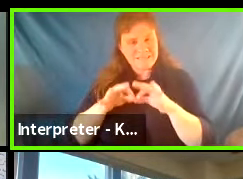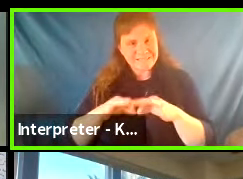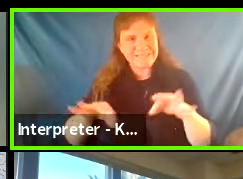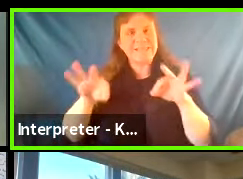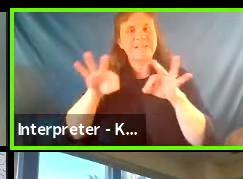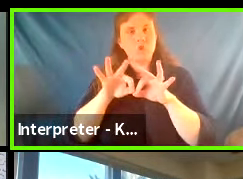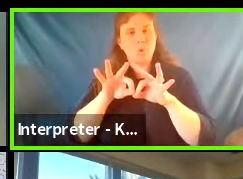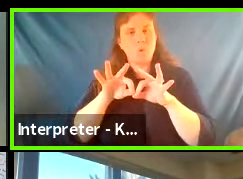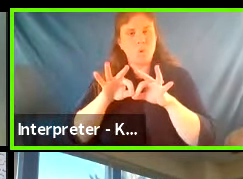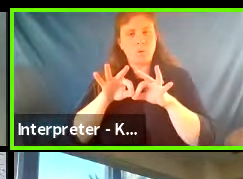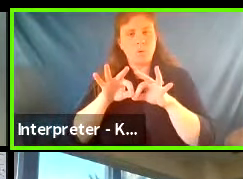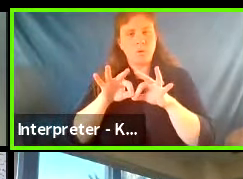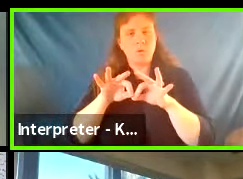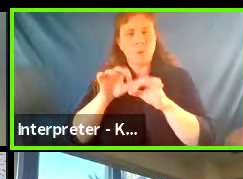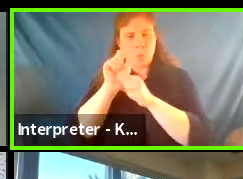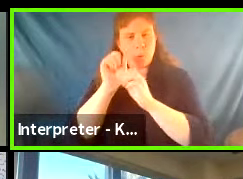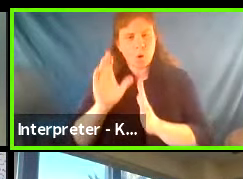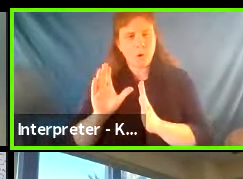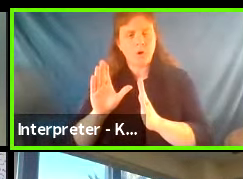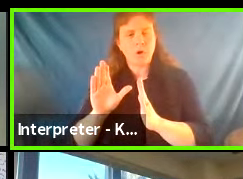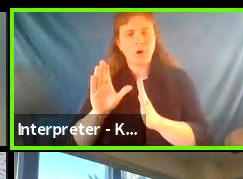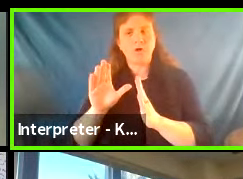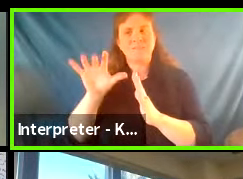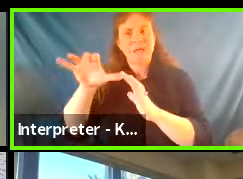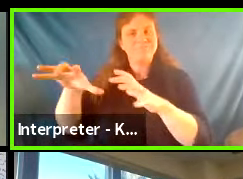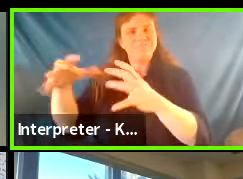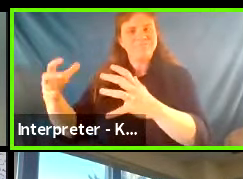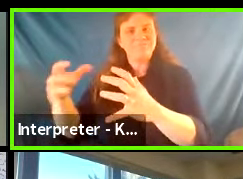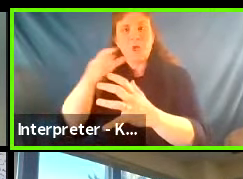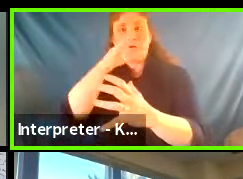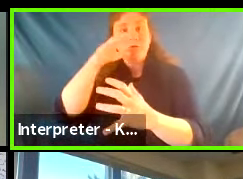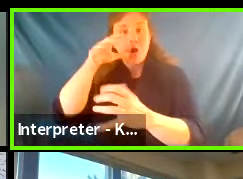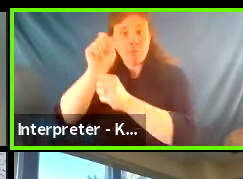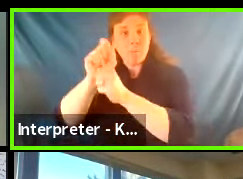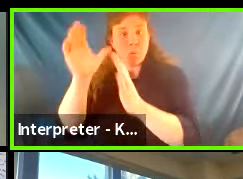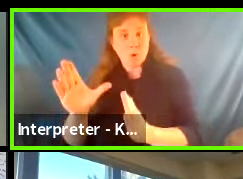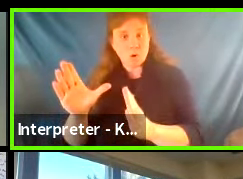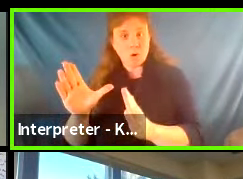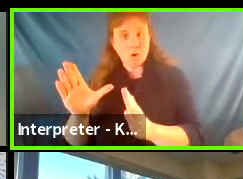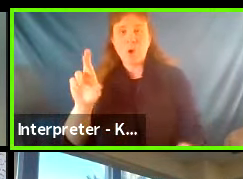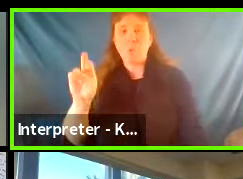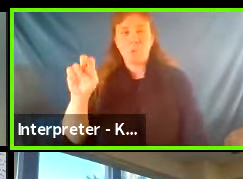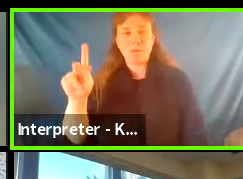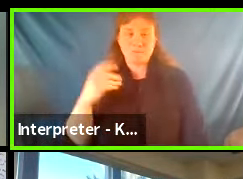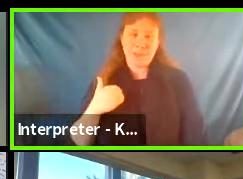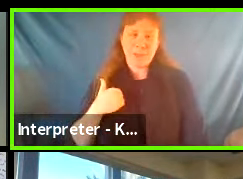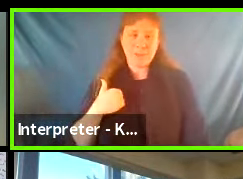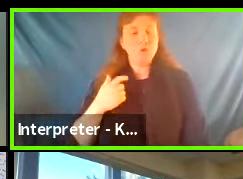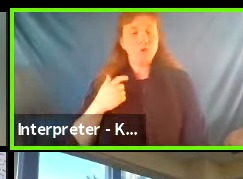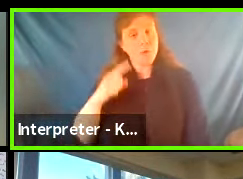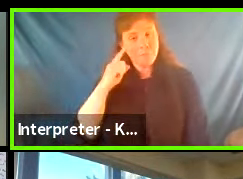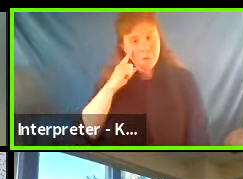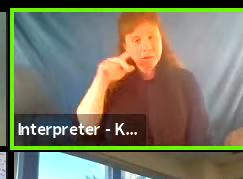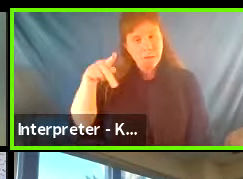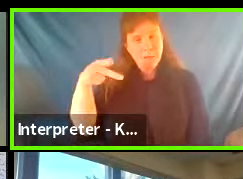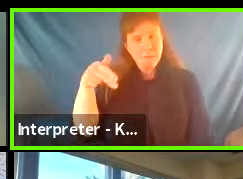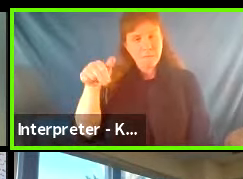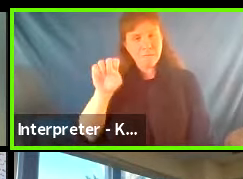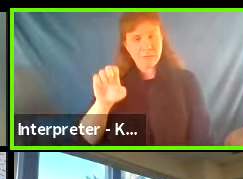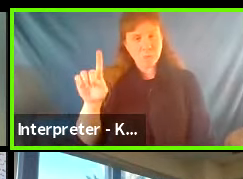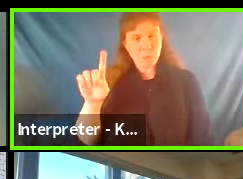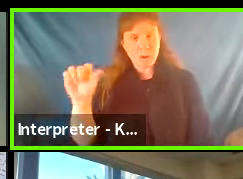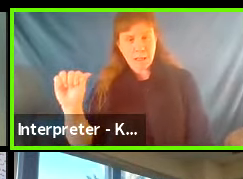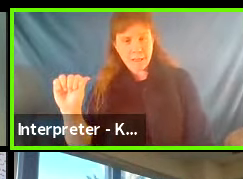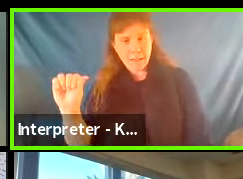conditions under which they work. And so to that extent, that's why I thought, okay, the phase 1A, phase